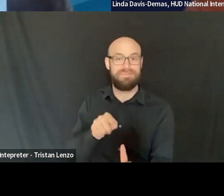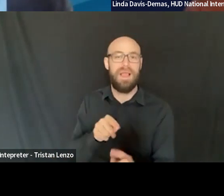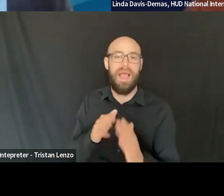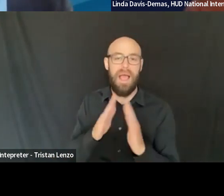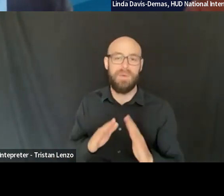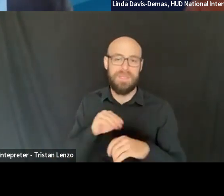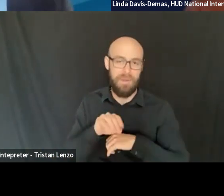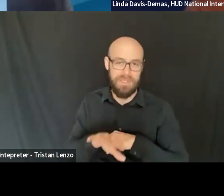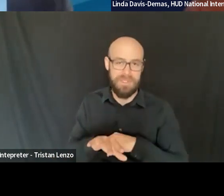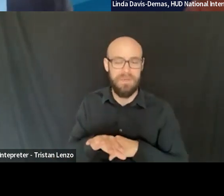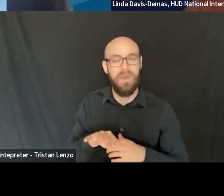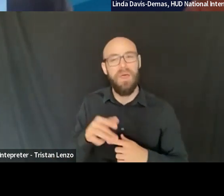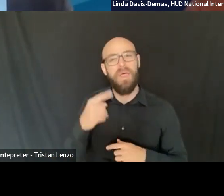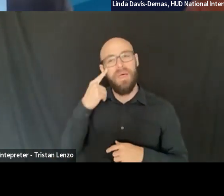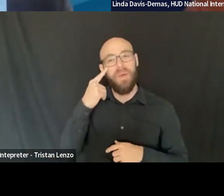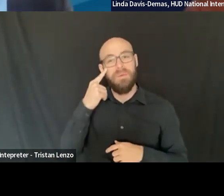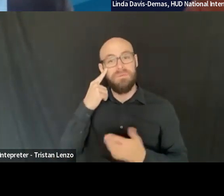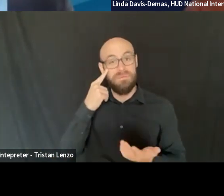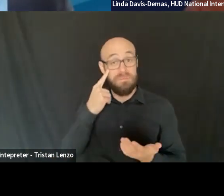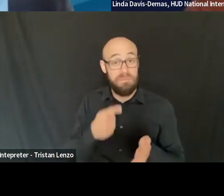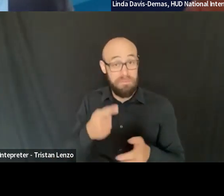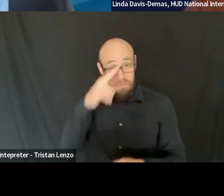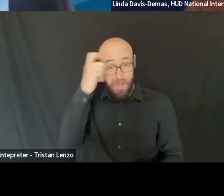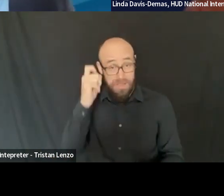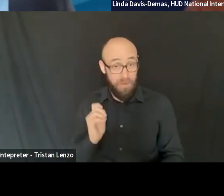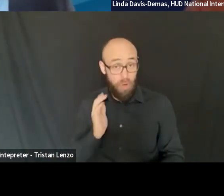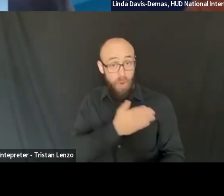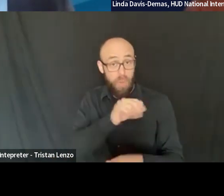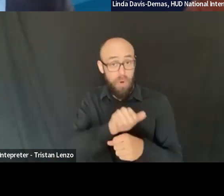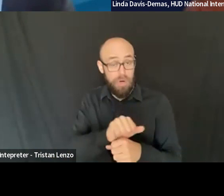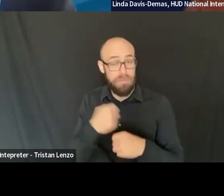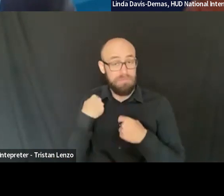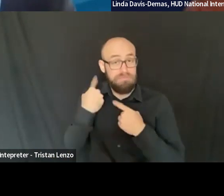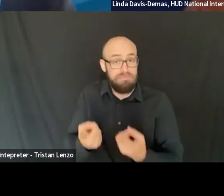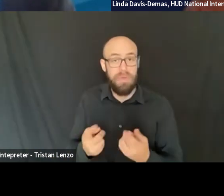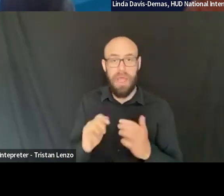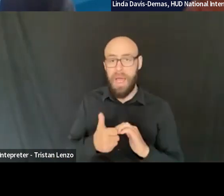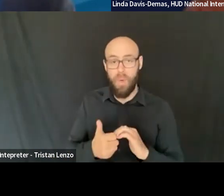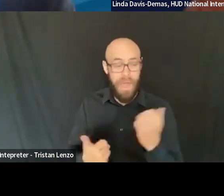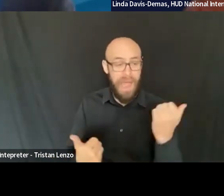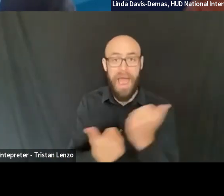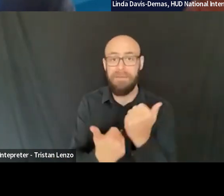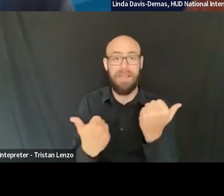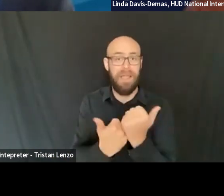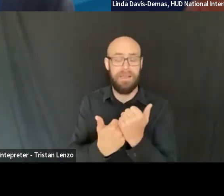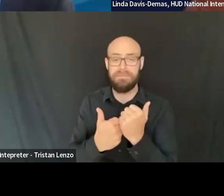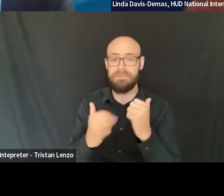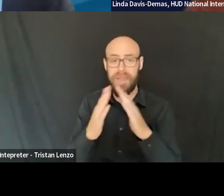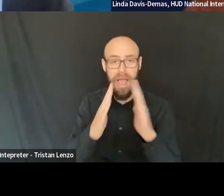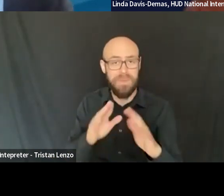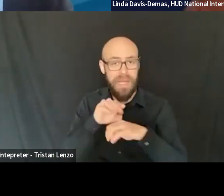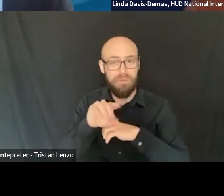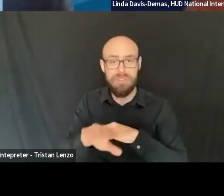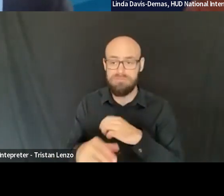do with all of us and what we've been doing as far as advocating for housing counseling and